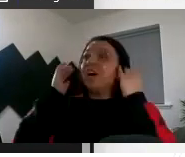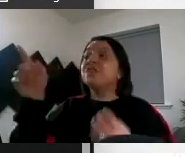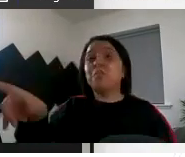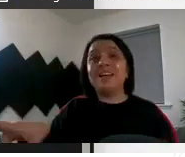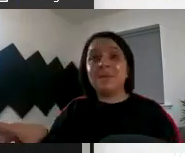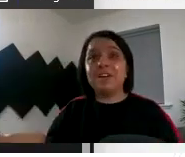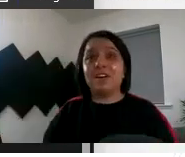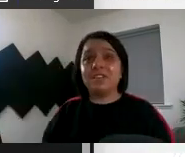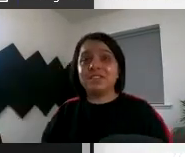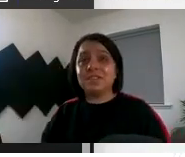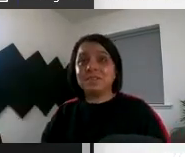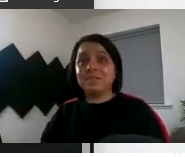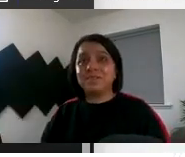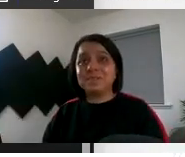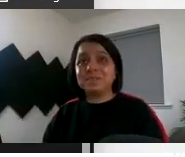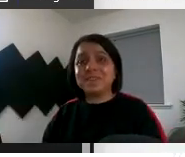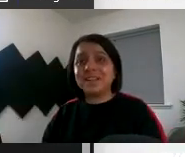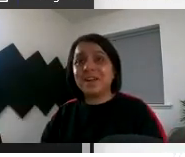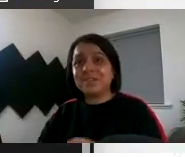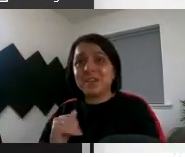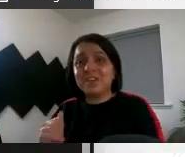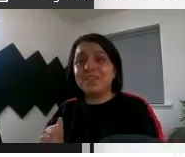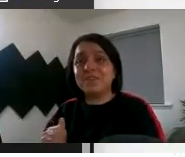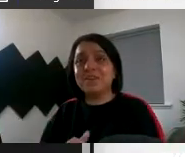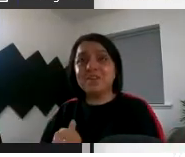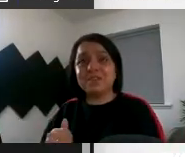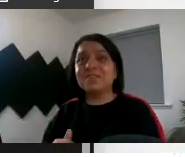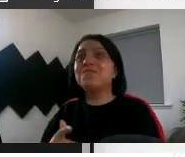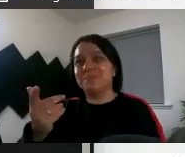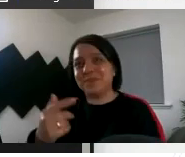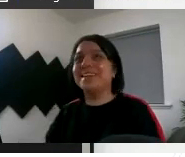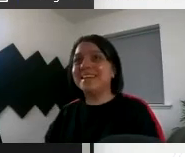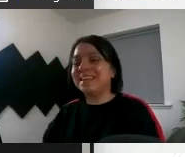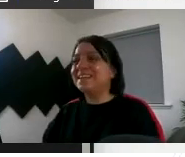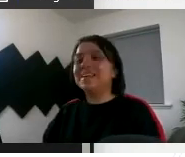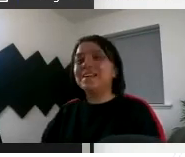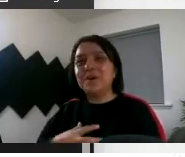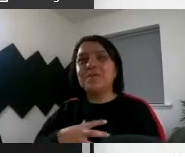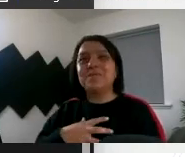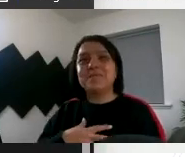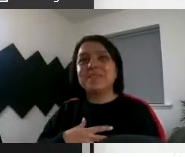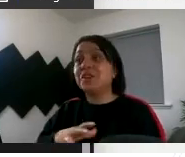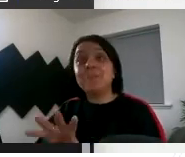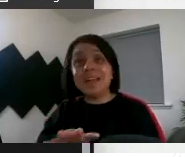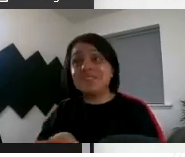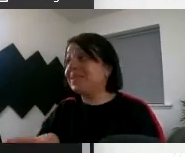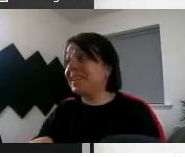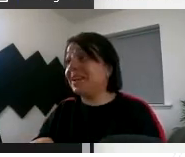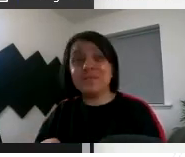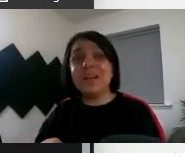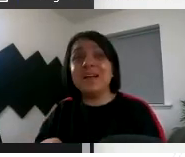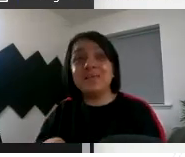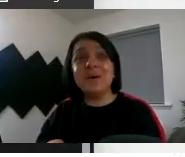I use waste man a lot. Do you use it? Rude boy. You might actually